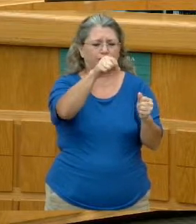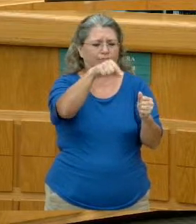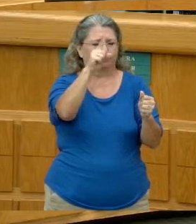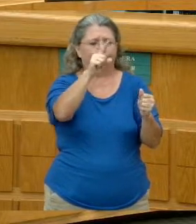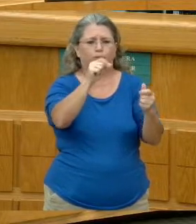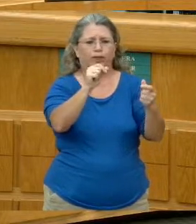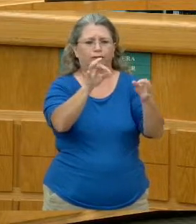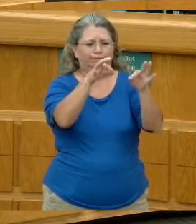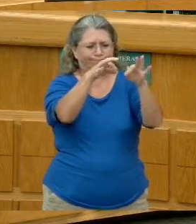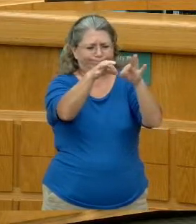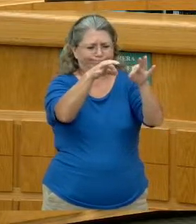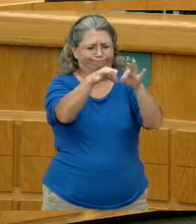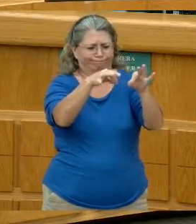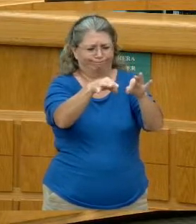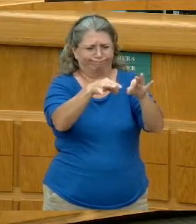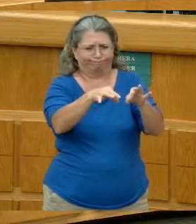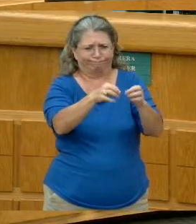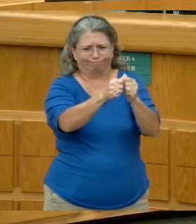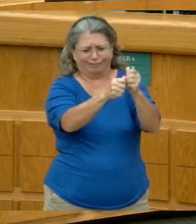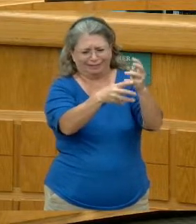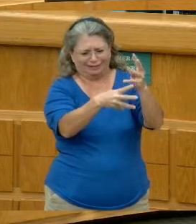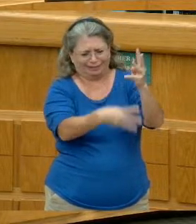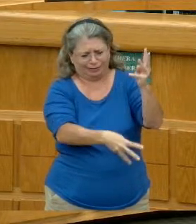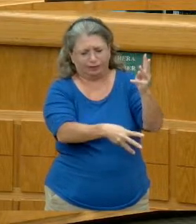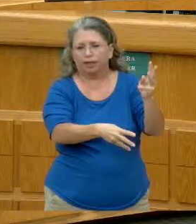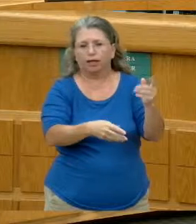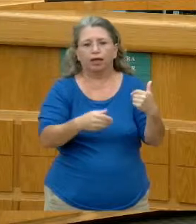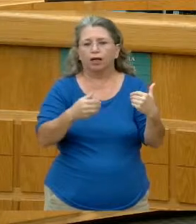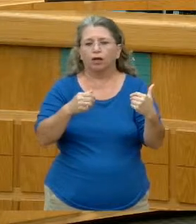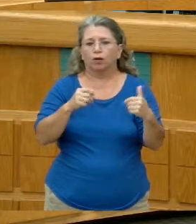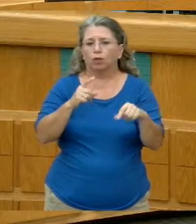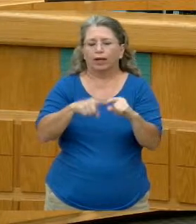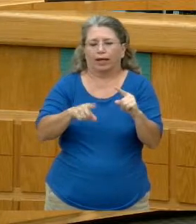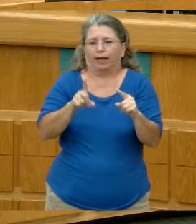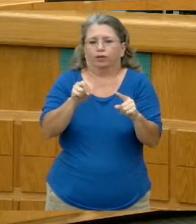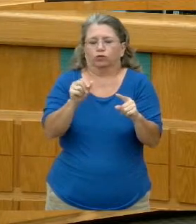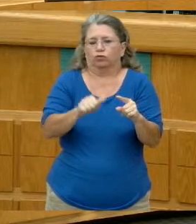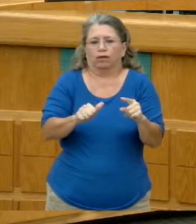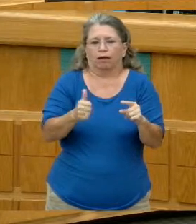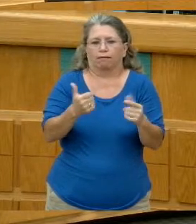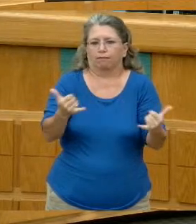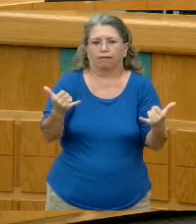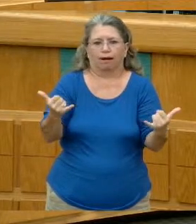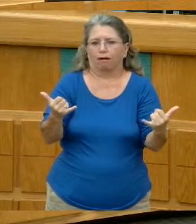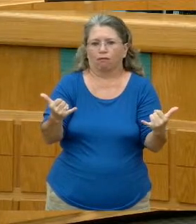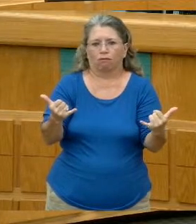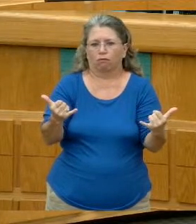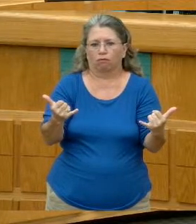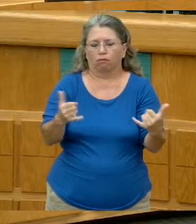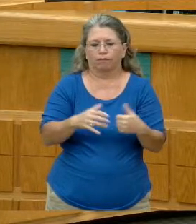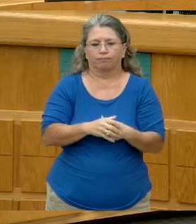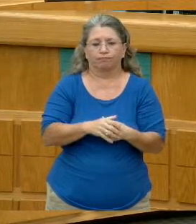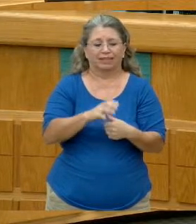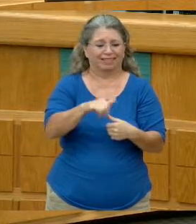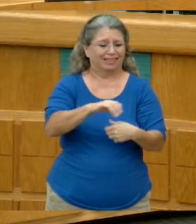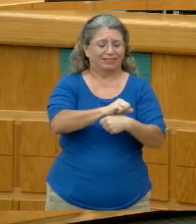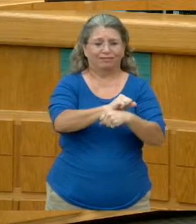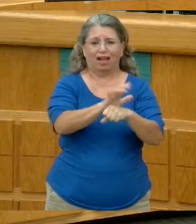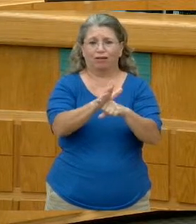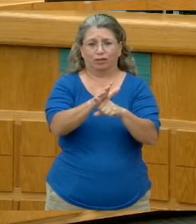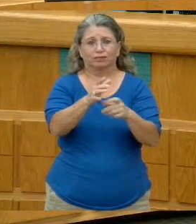dot. We don't have that type of situation anymore. And that's what this virus has done to